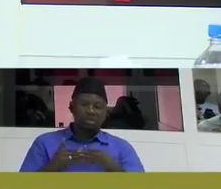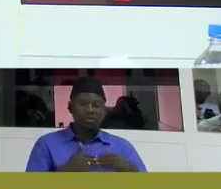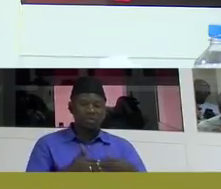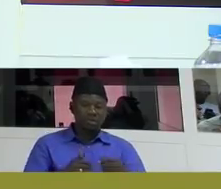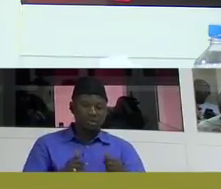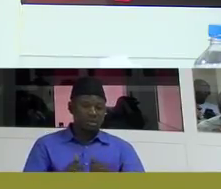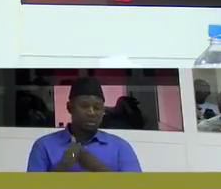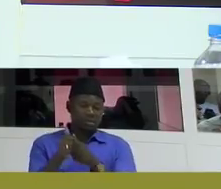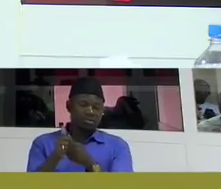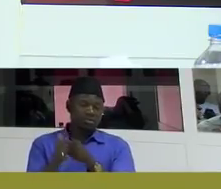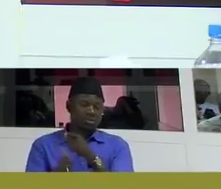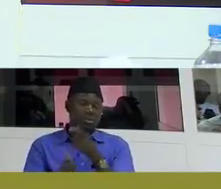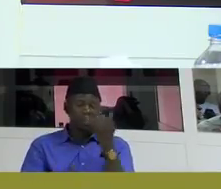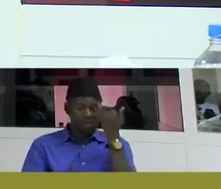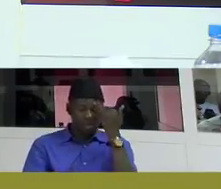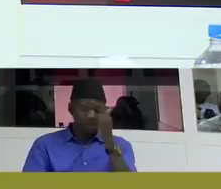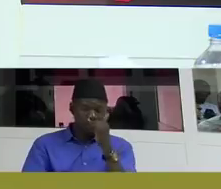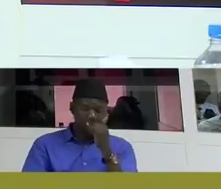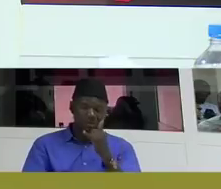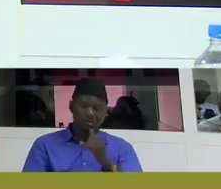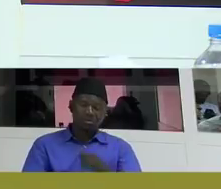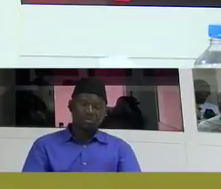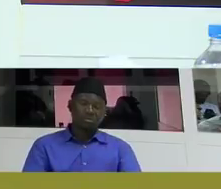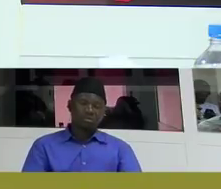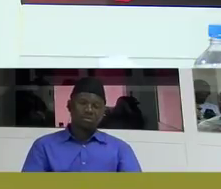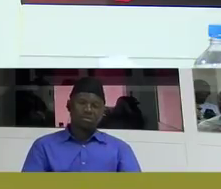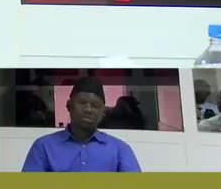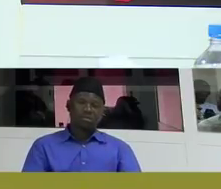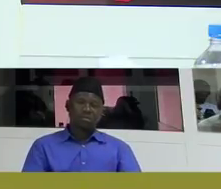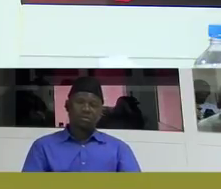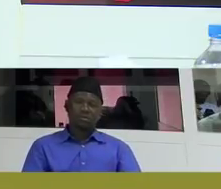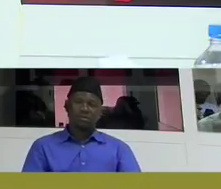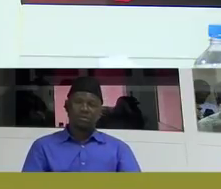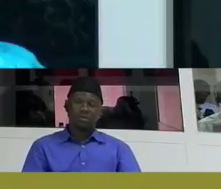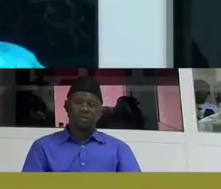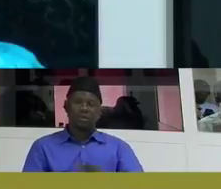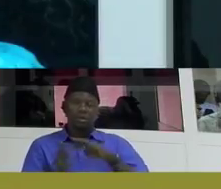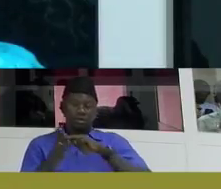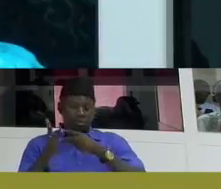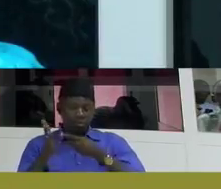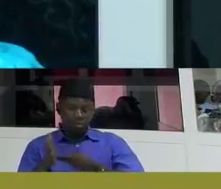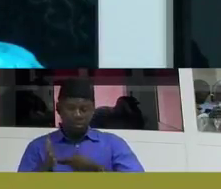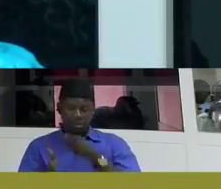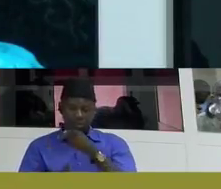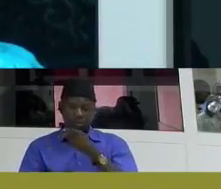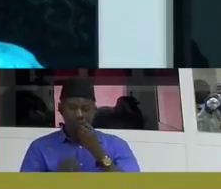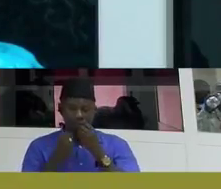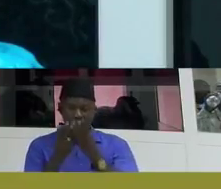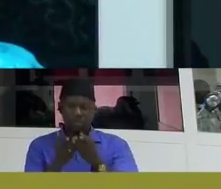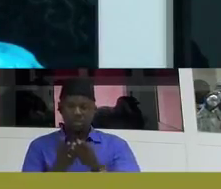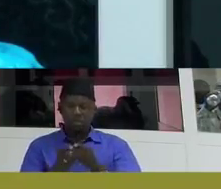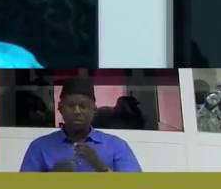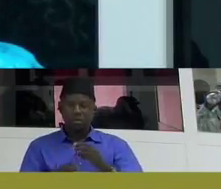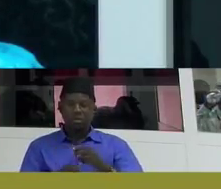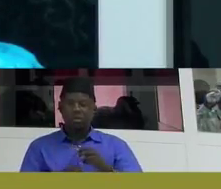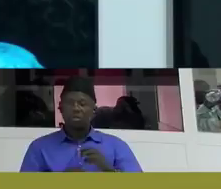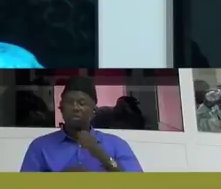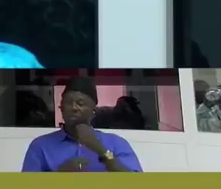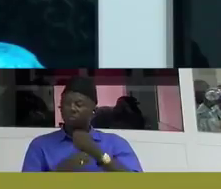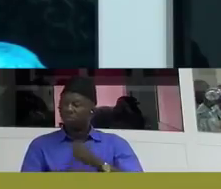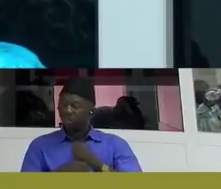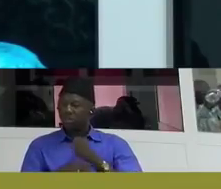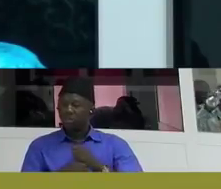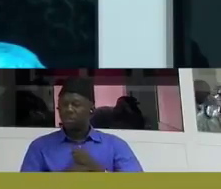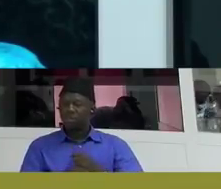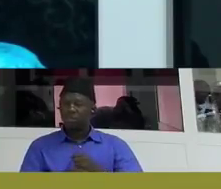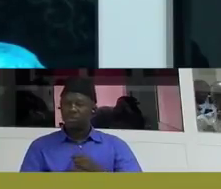to that. So, in a sense, you were saying he was propagating hatred and